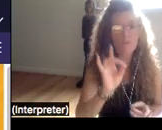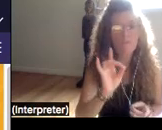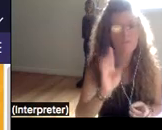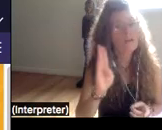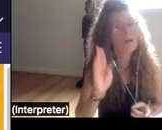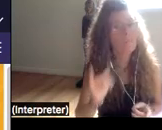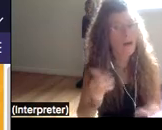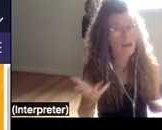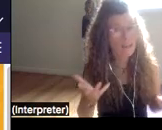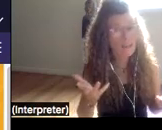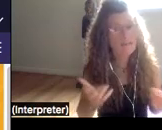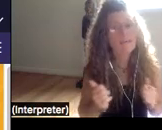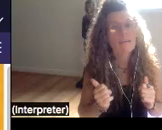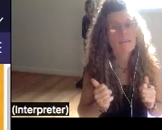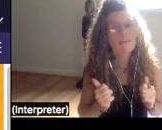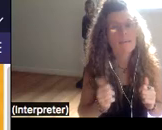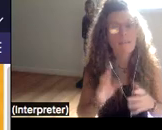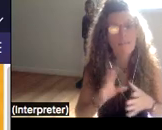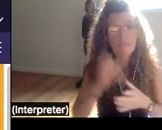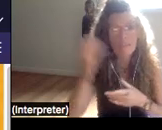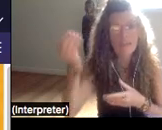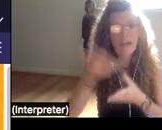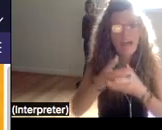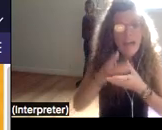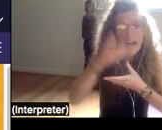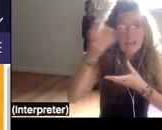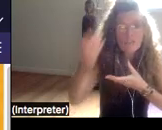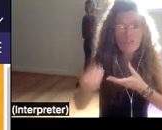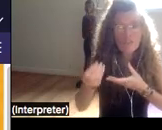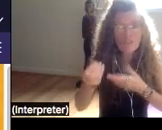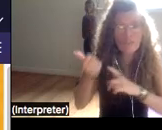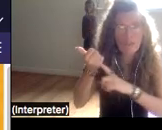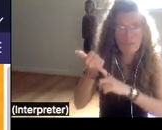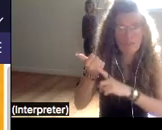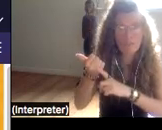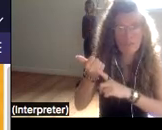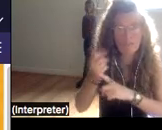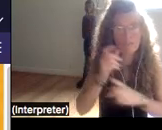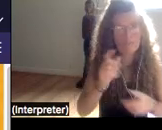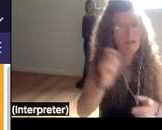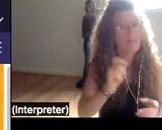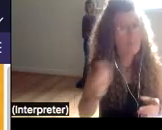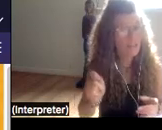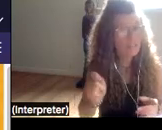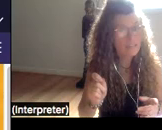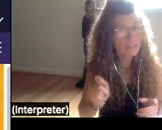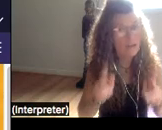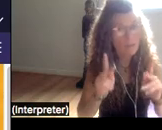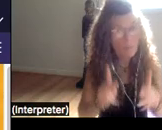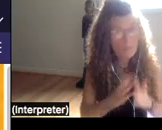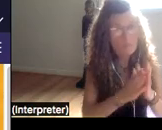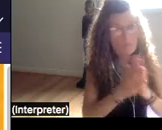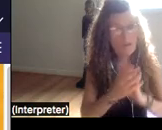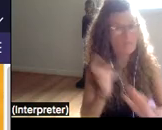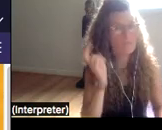soul, by the external self. Thus,